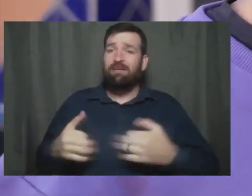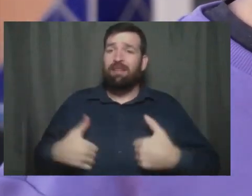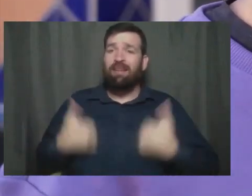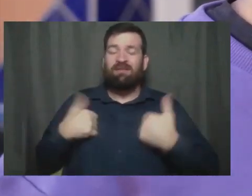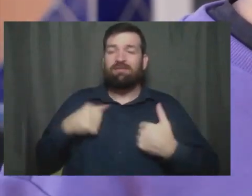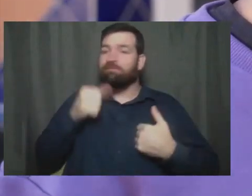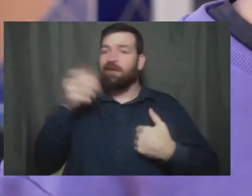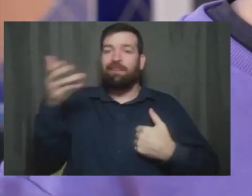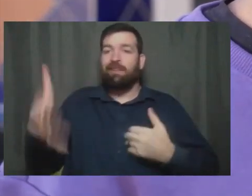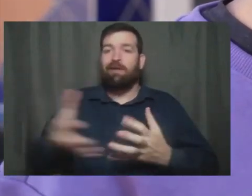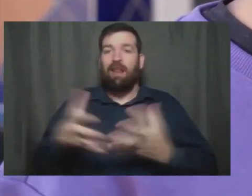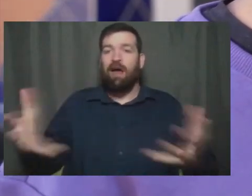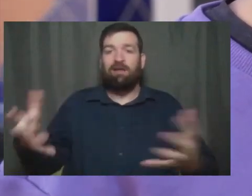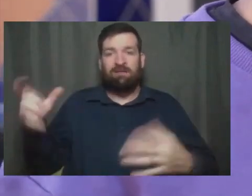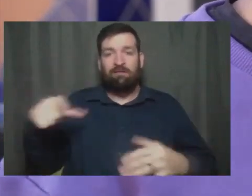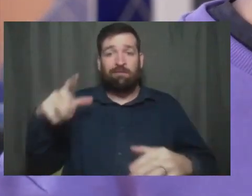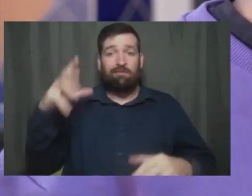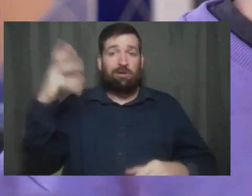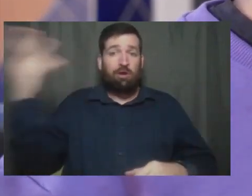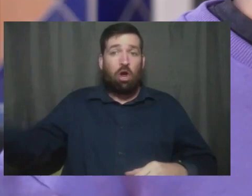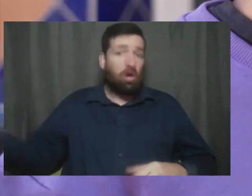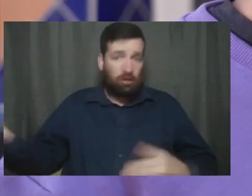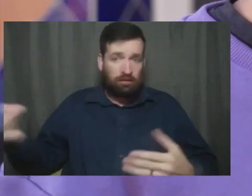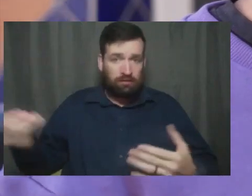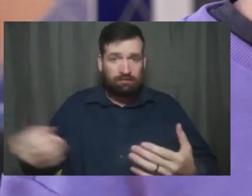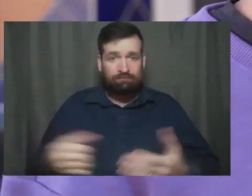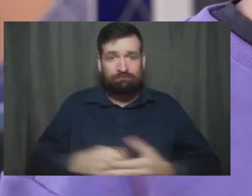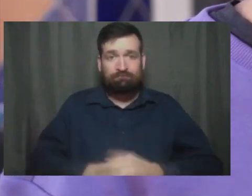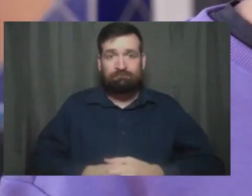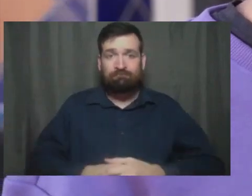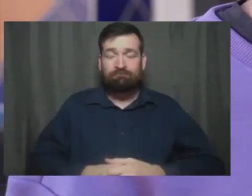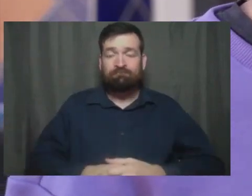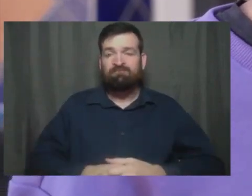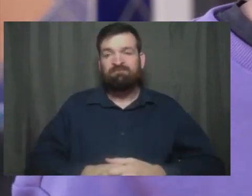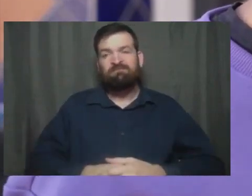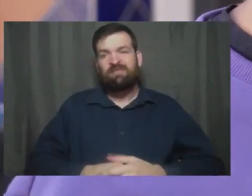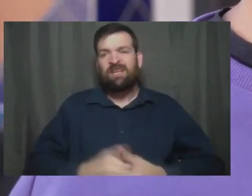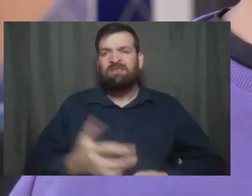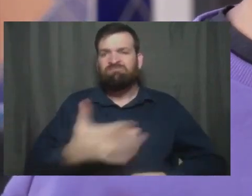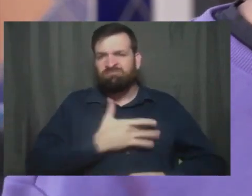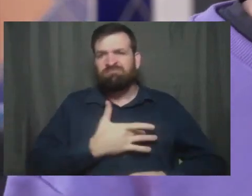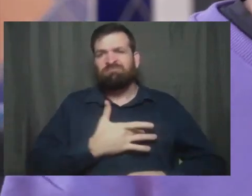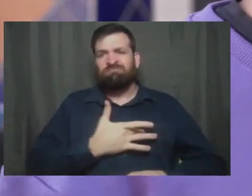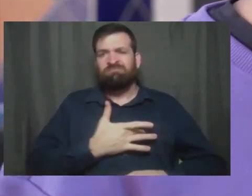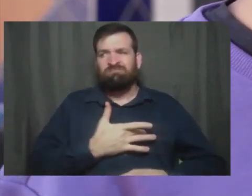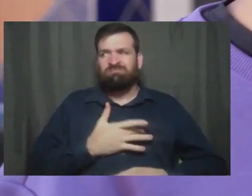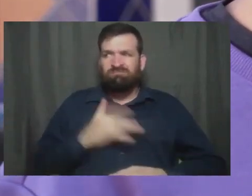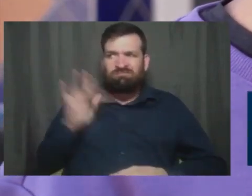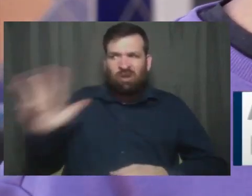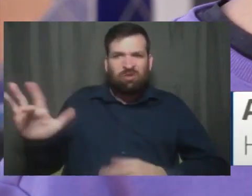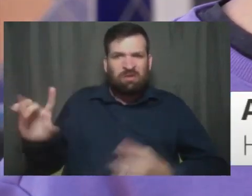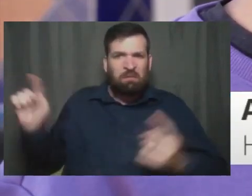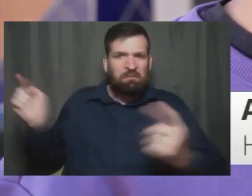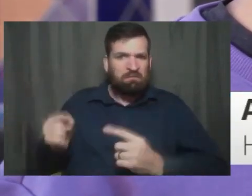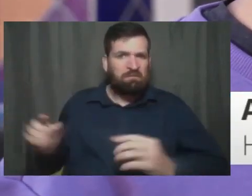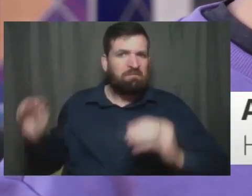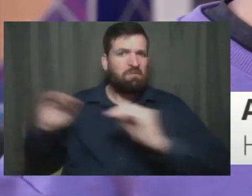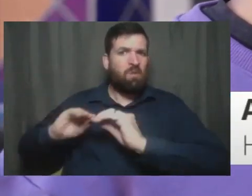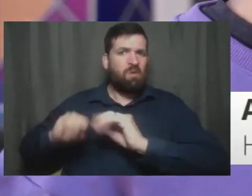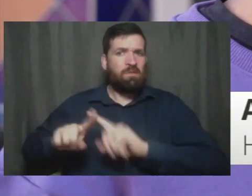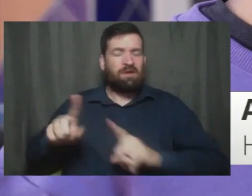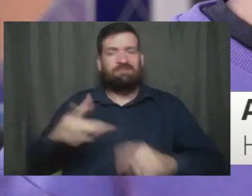have to be gone more, and that's kind of hurts me, probably hurts them more, but it hurts me as well. I really try